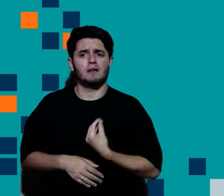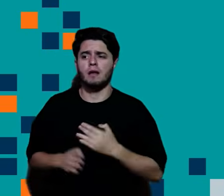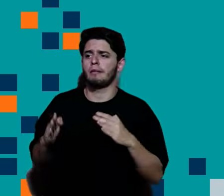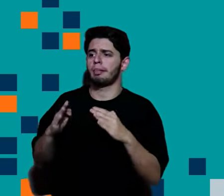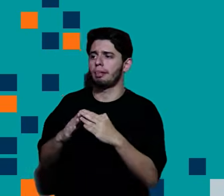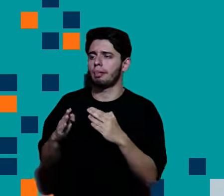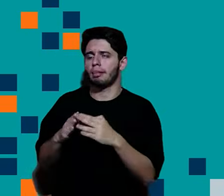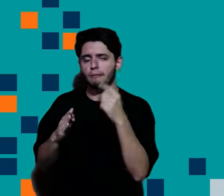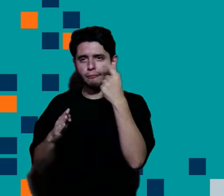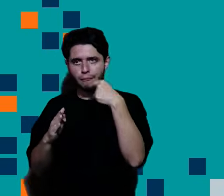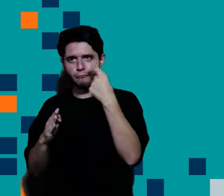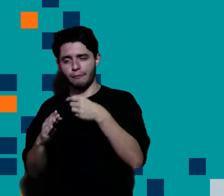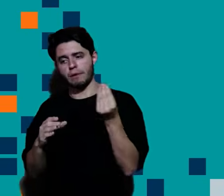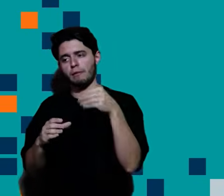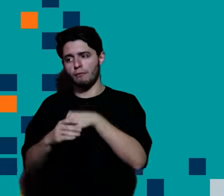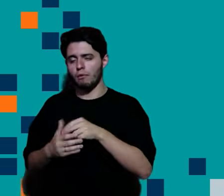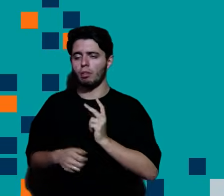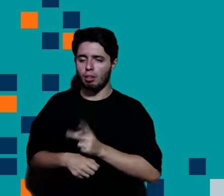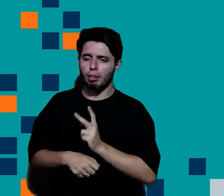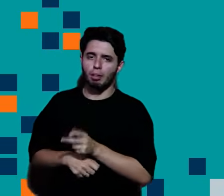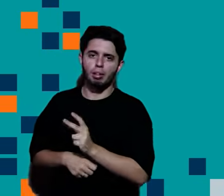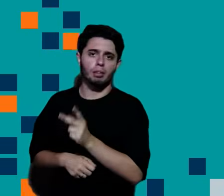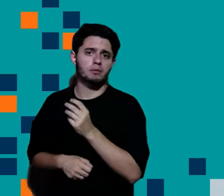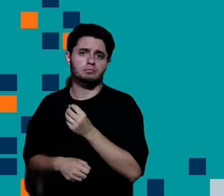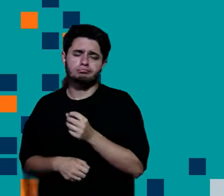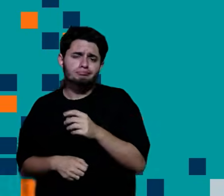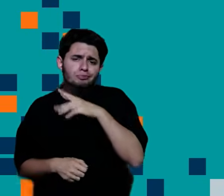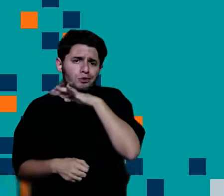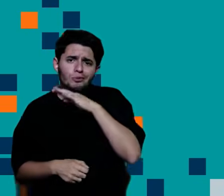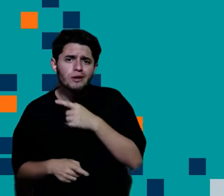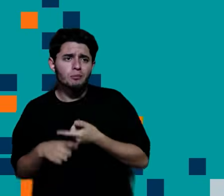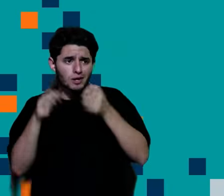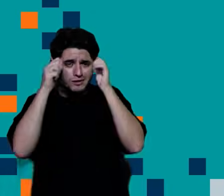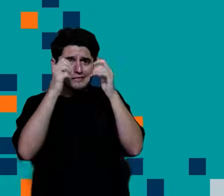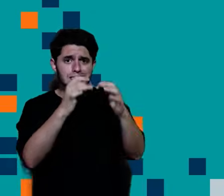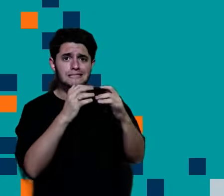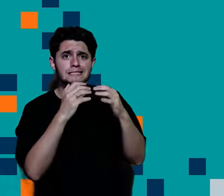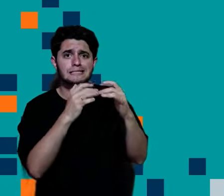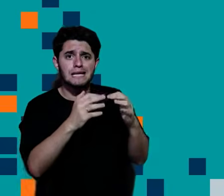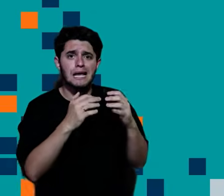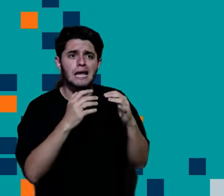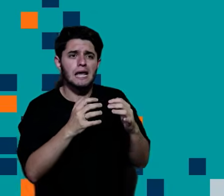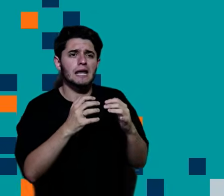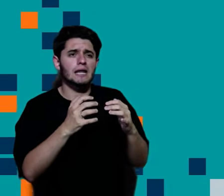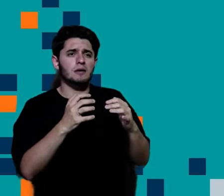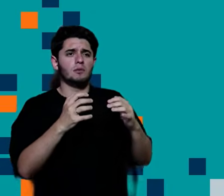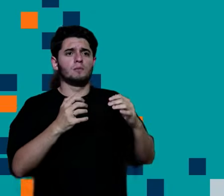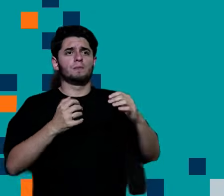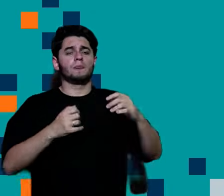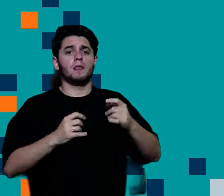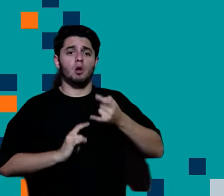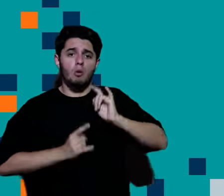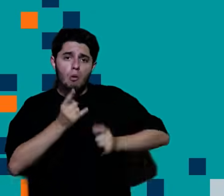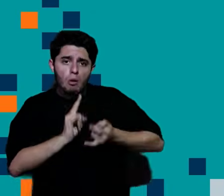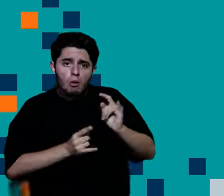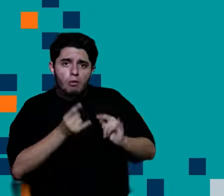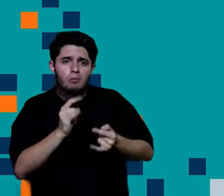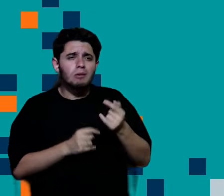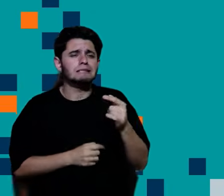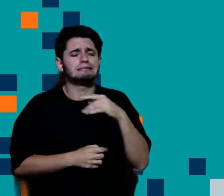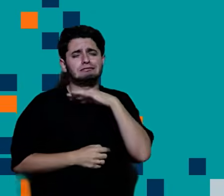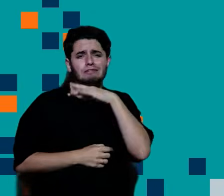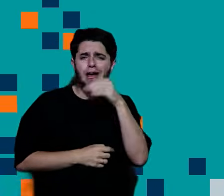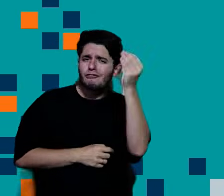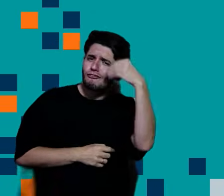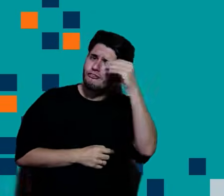about the microplastics and the chemicals that we're flooding our oceans with because we understand